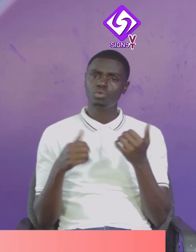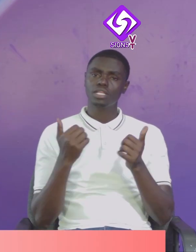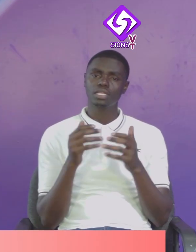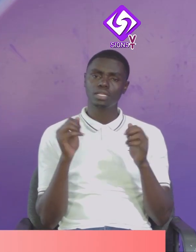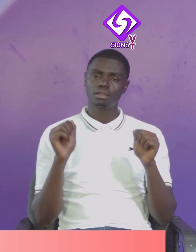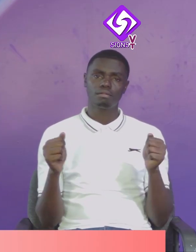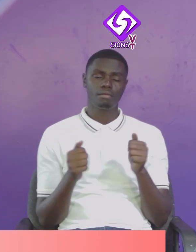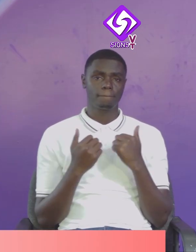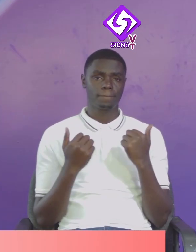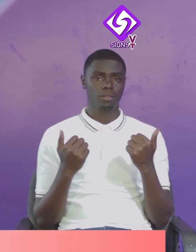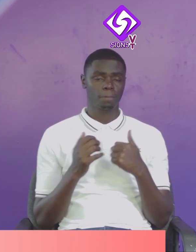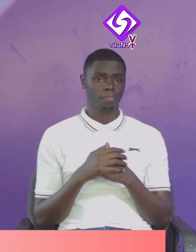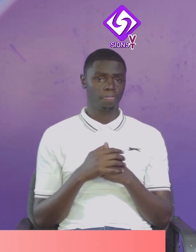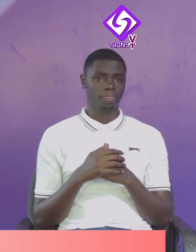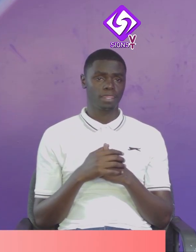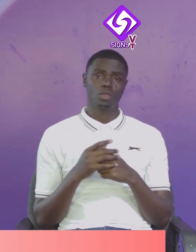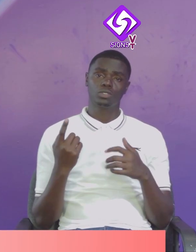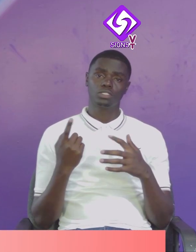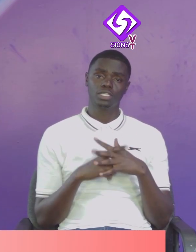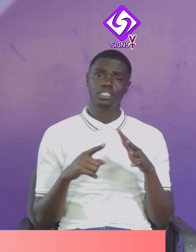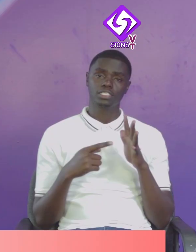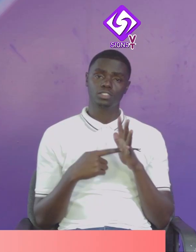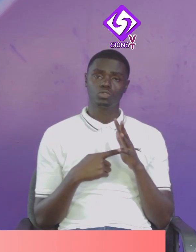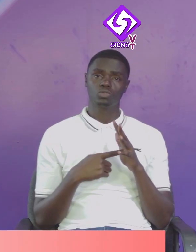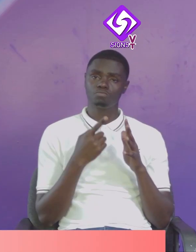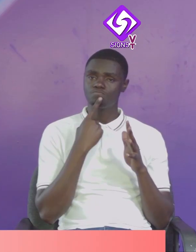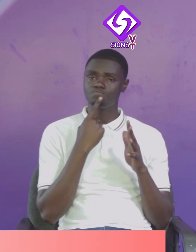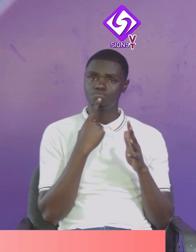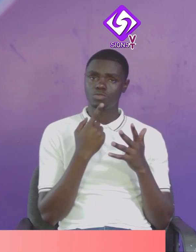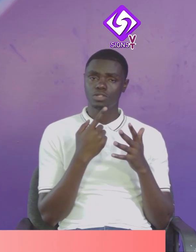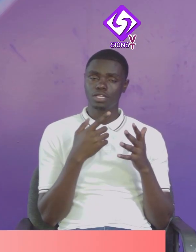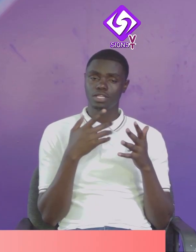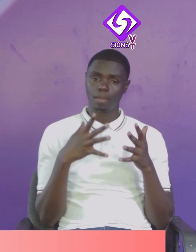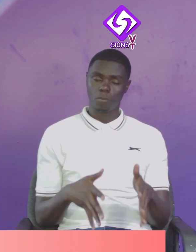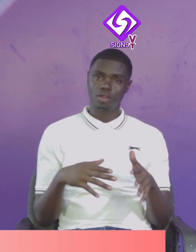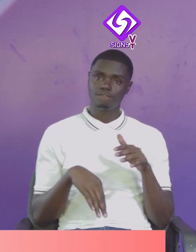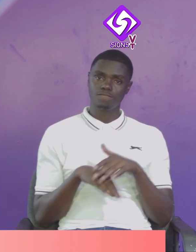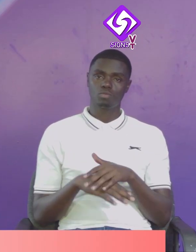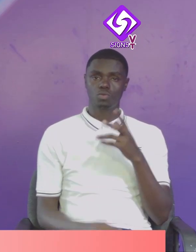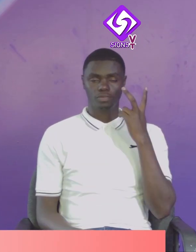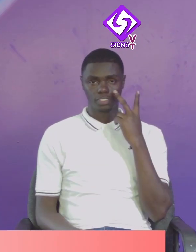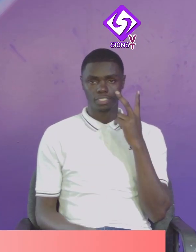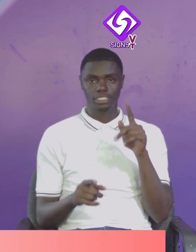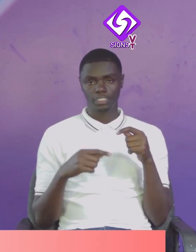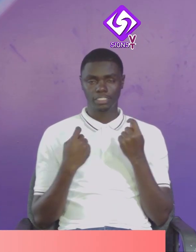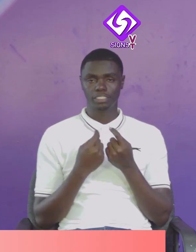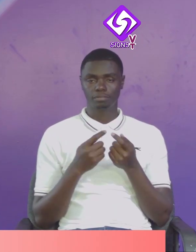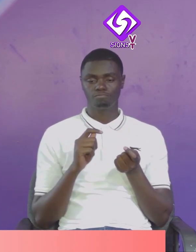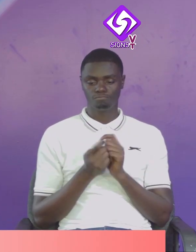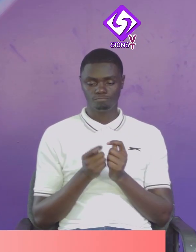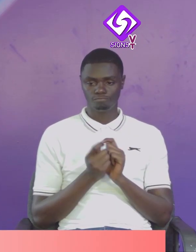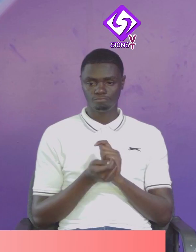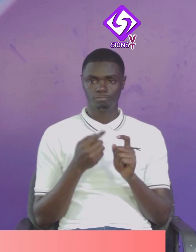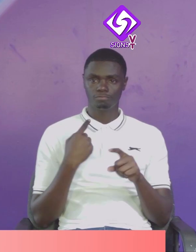And this is, we've like we started off the show. I stated that in the modern football we are seeing, teams are evolving